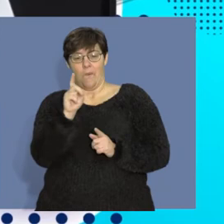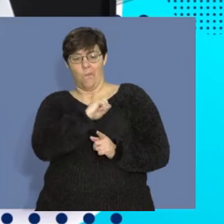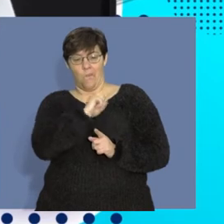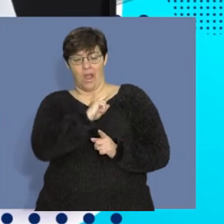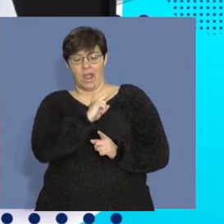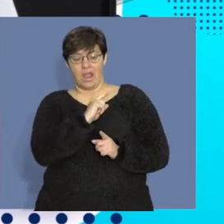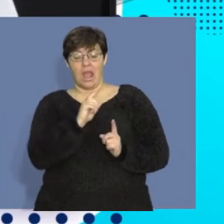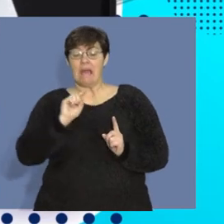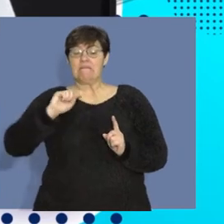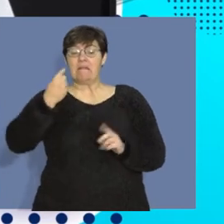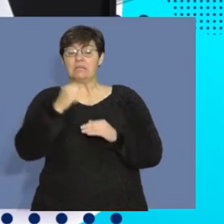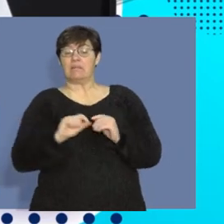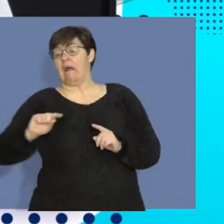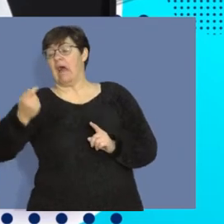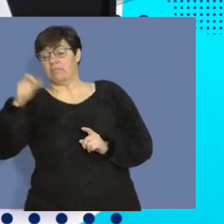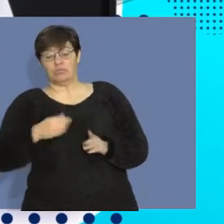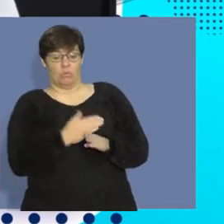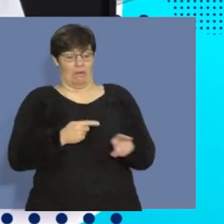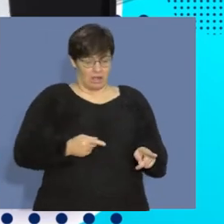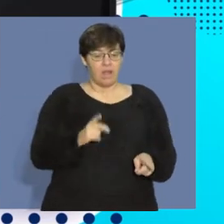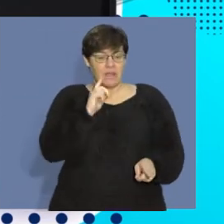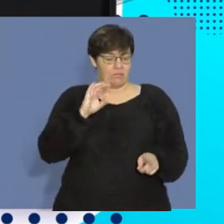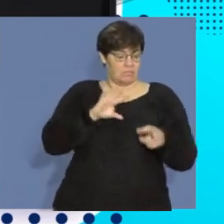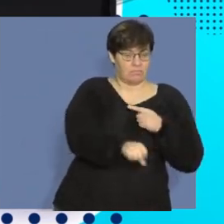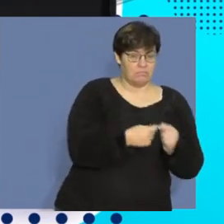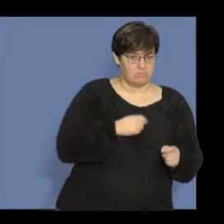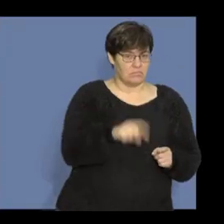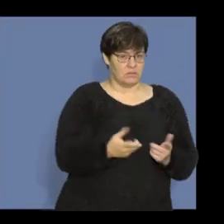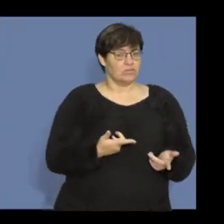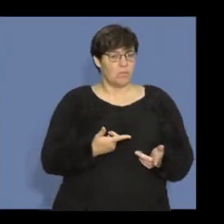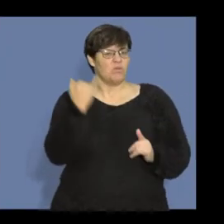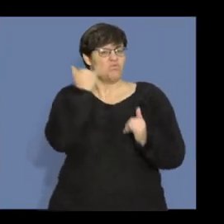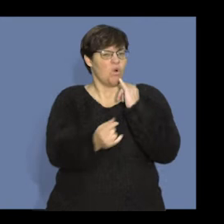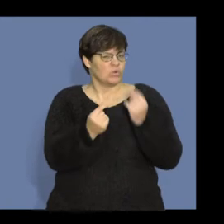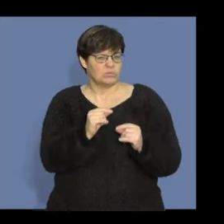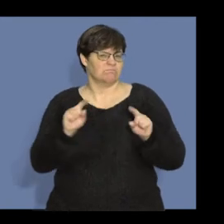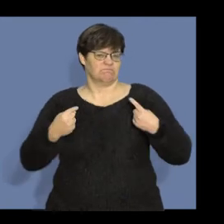that there is a check on them by management.